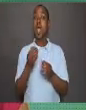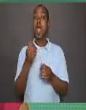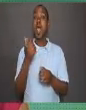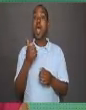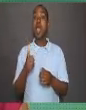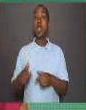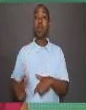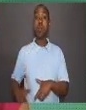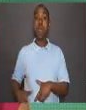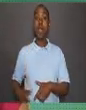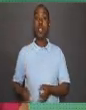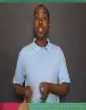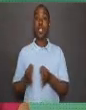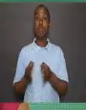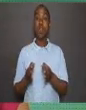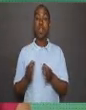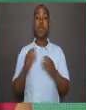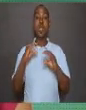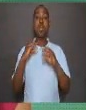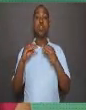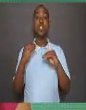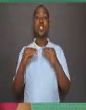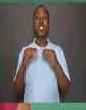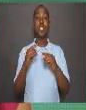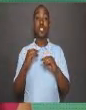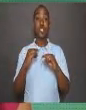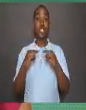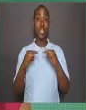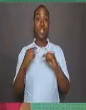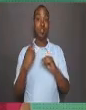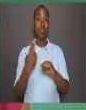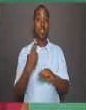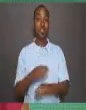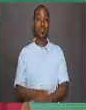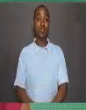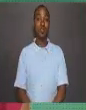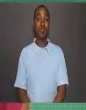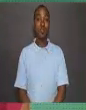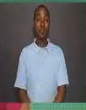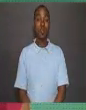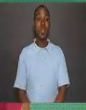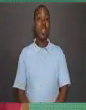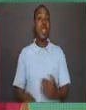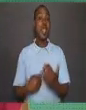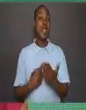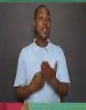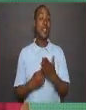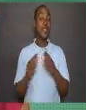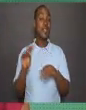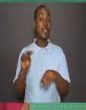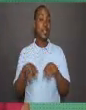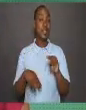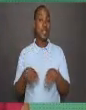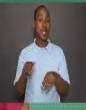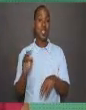lungs along a concentration gradient. Since the movement of